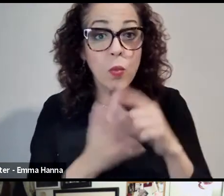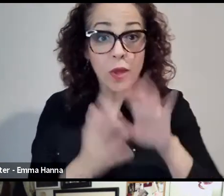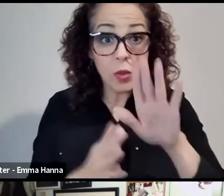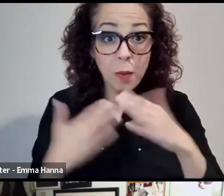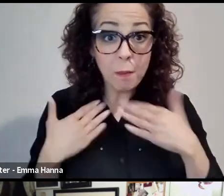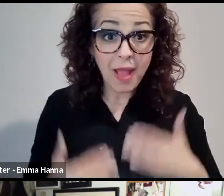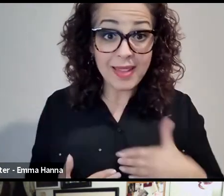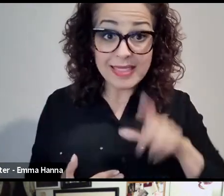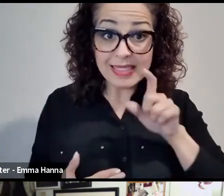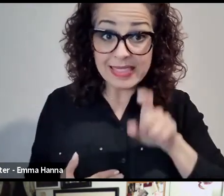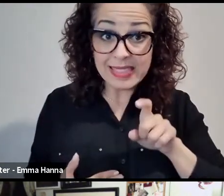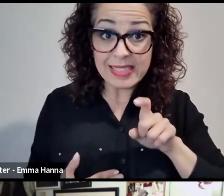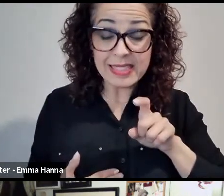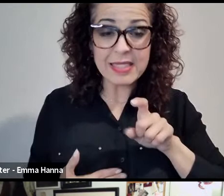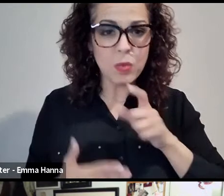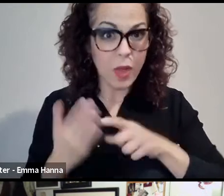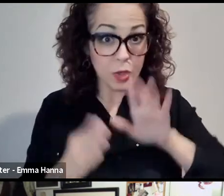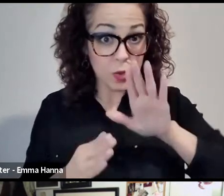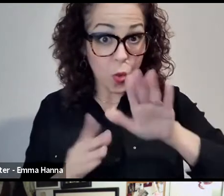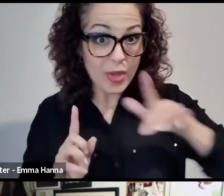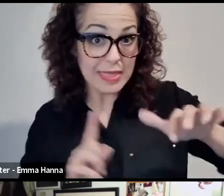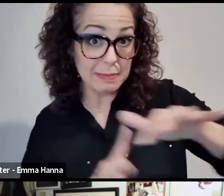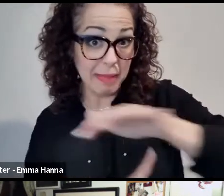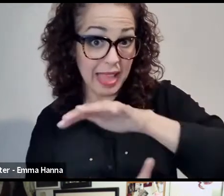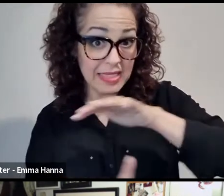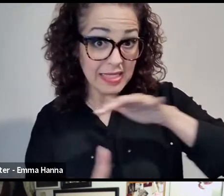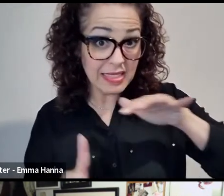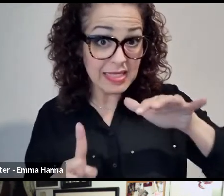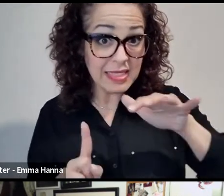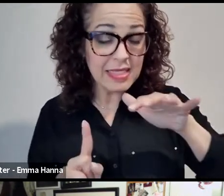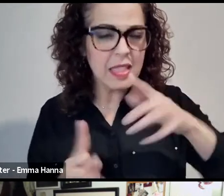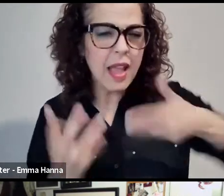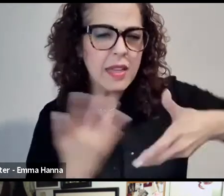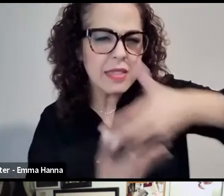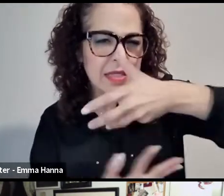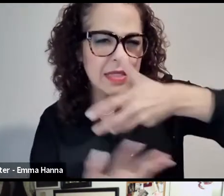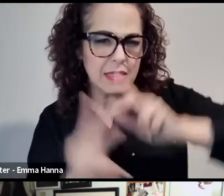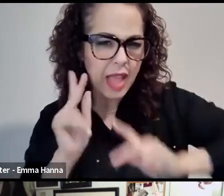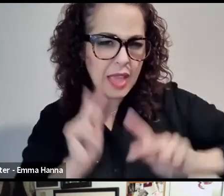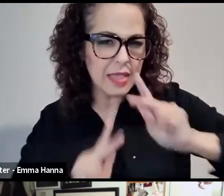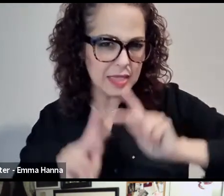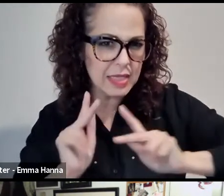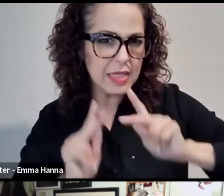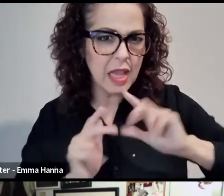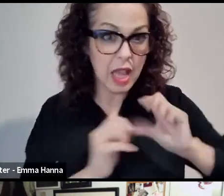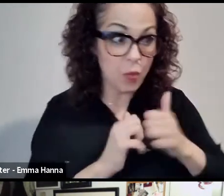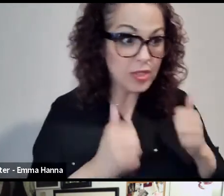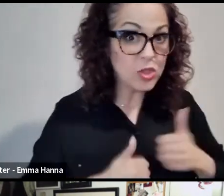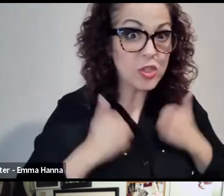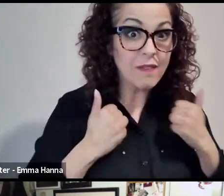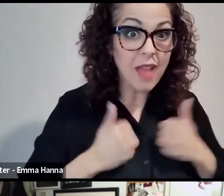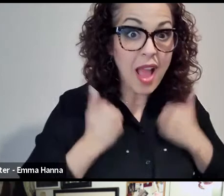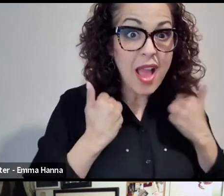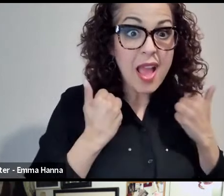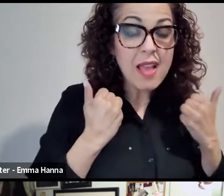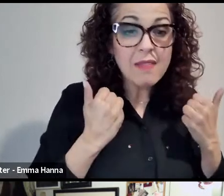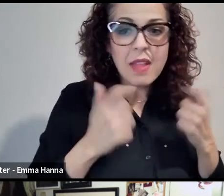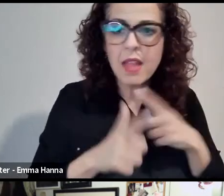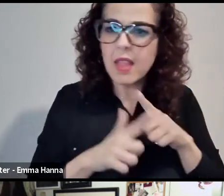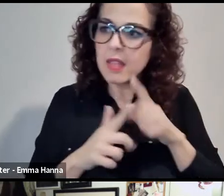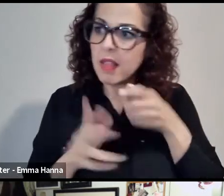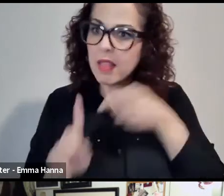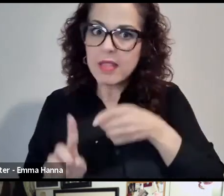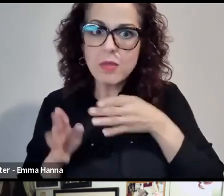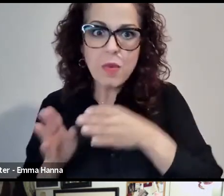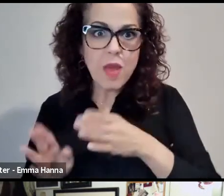what you need in space and in society in order to survive. And there's this way that for me, people who have really